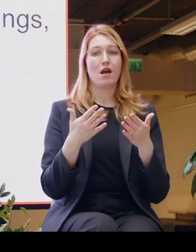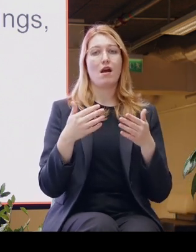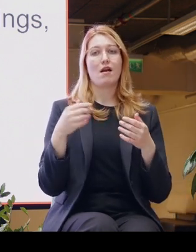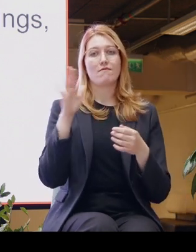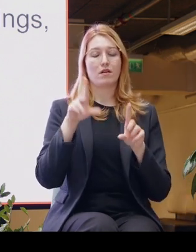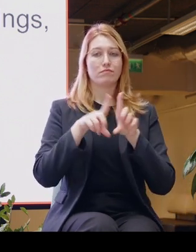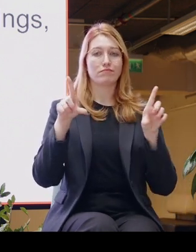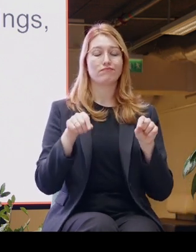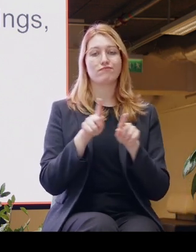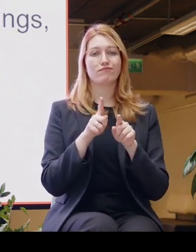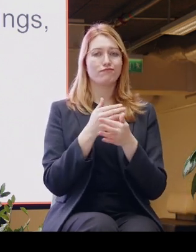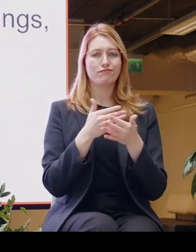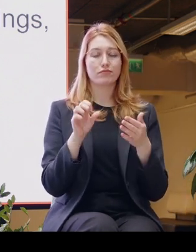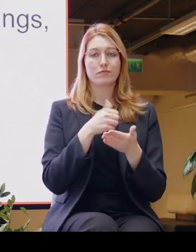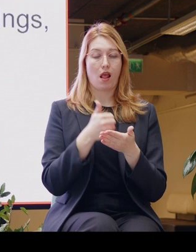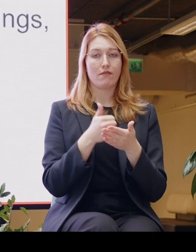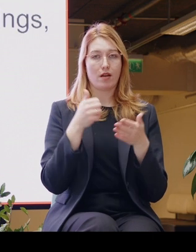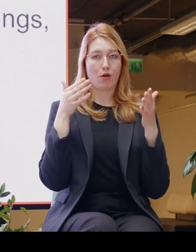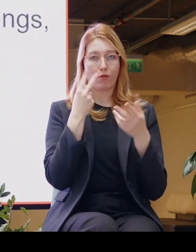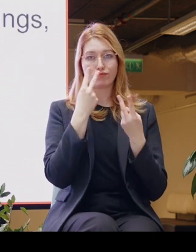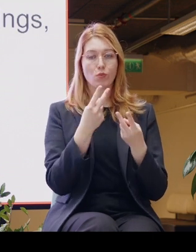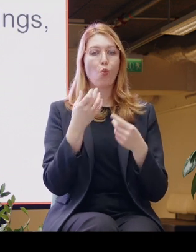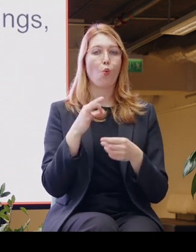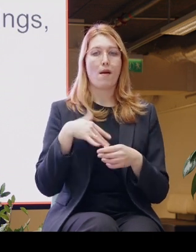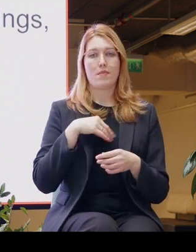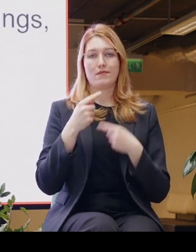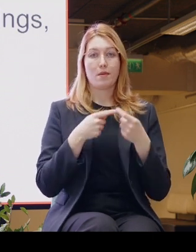are like the main focus, what we are always checking.